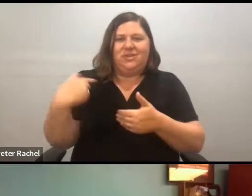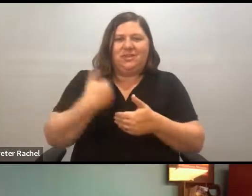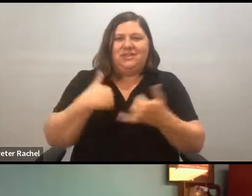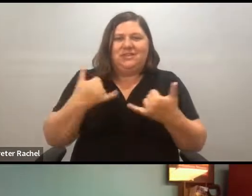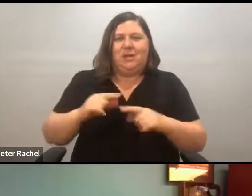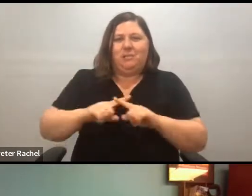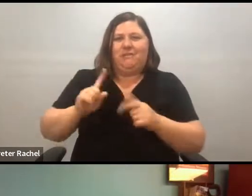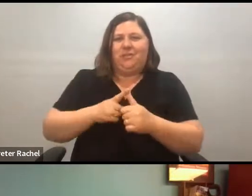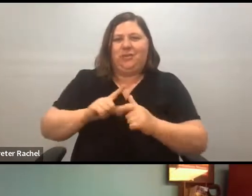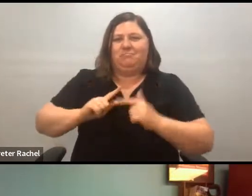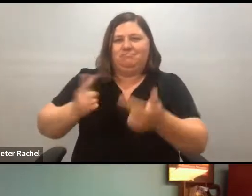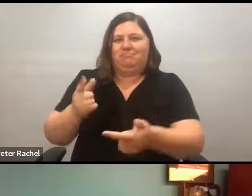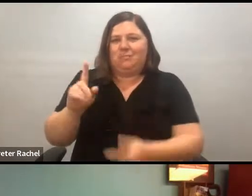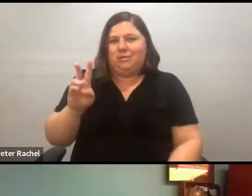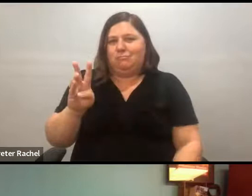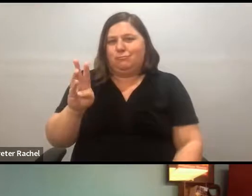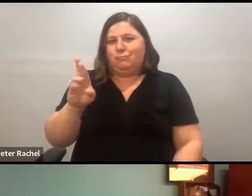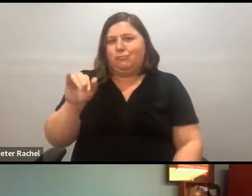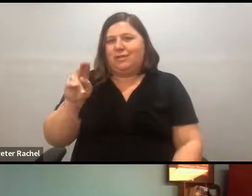Brittany.